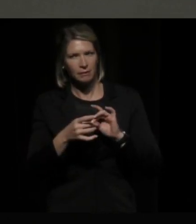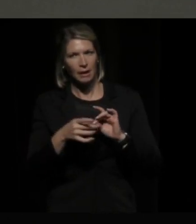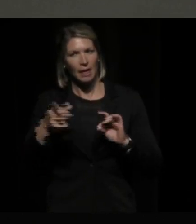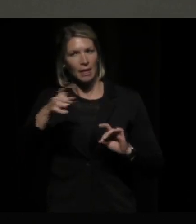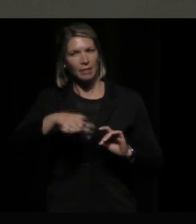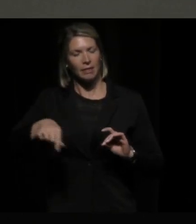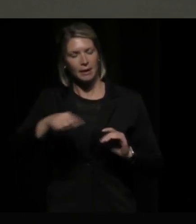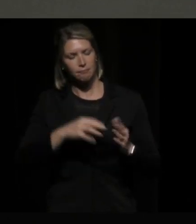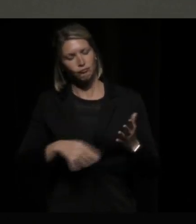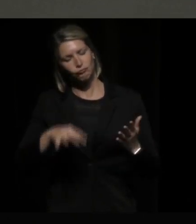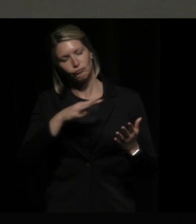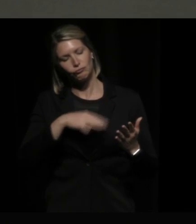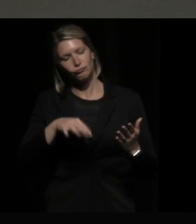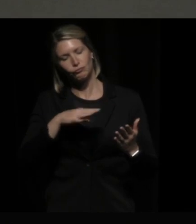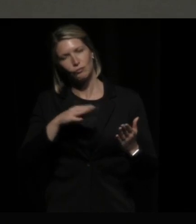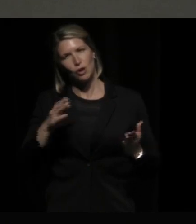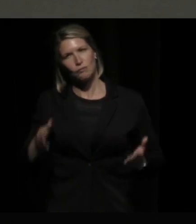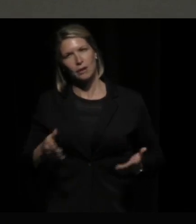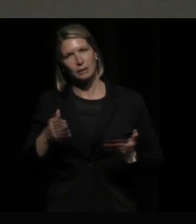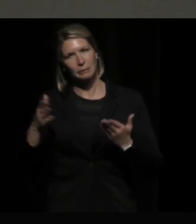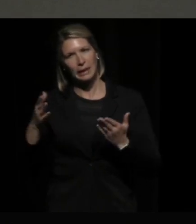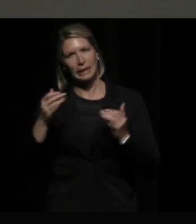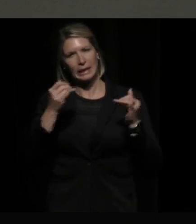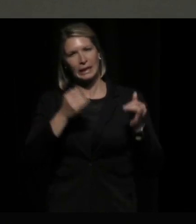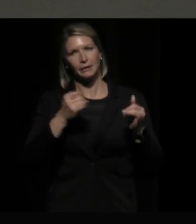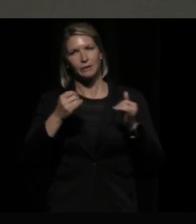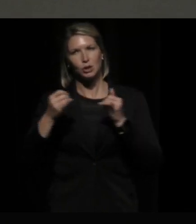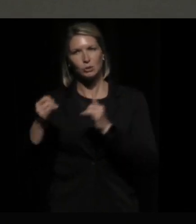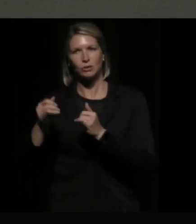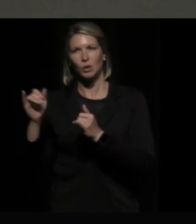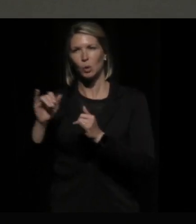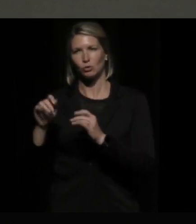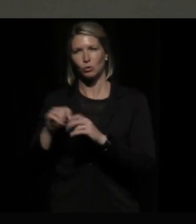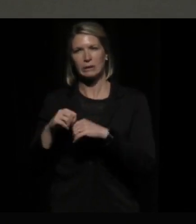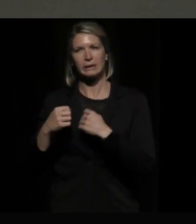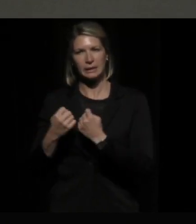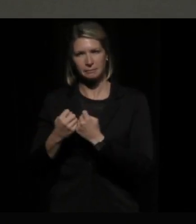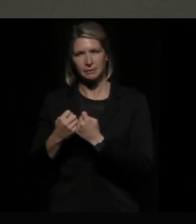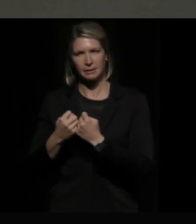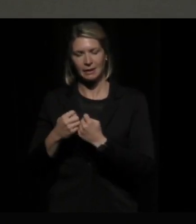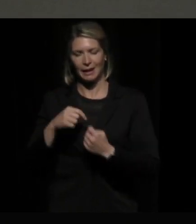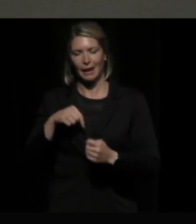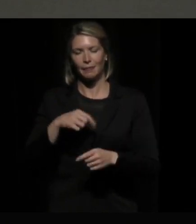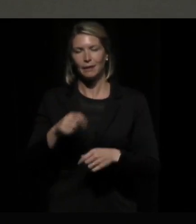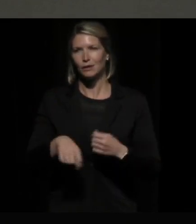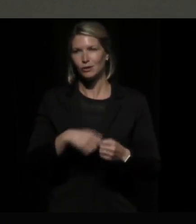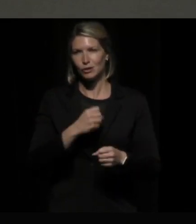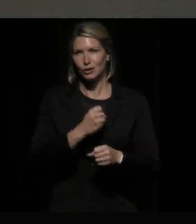nominations and recommend individuals and teams to be recognized. This year's selection